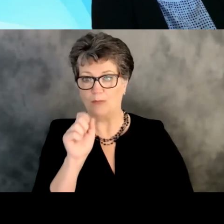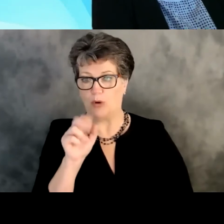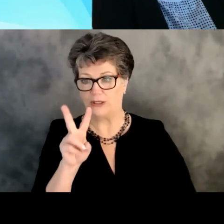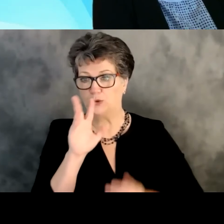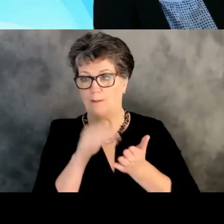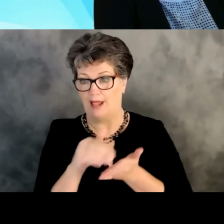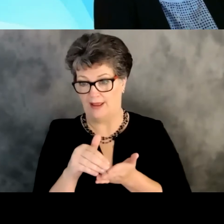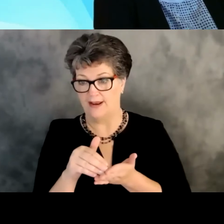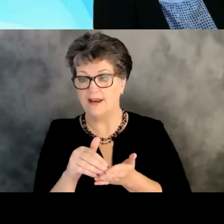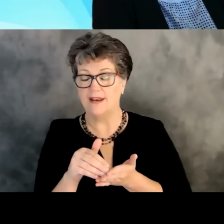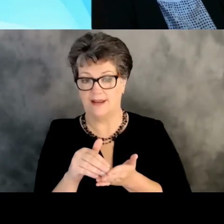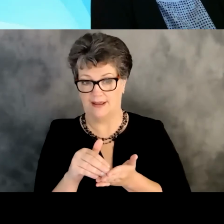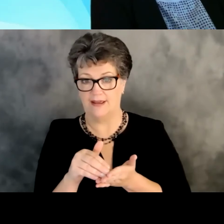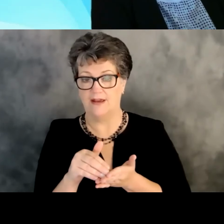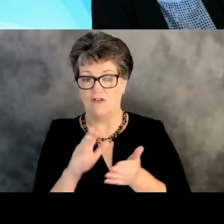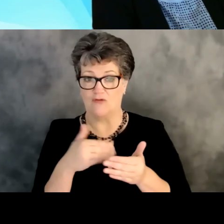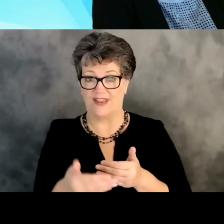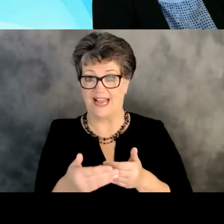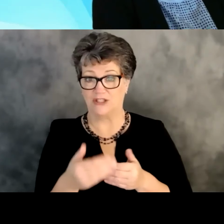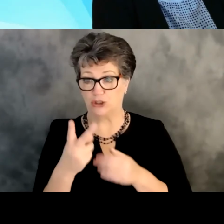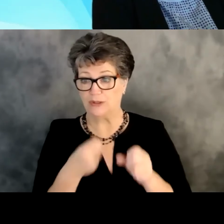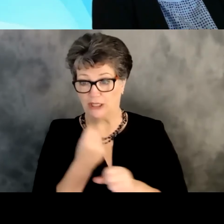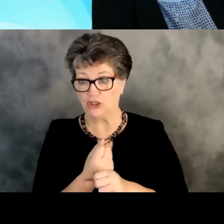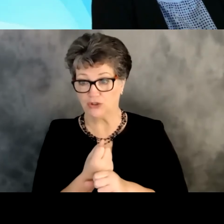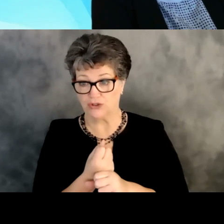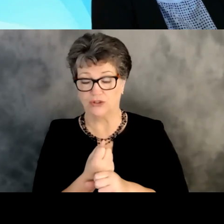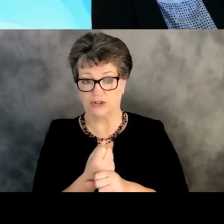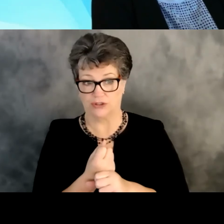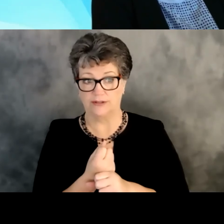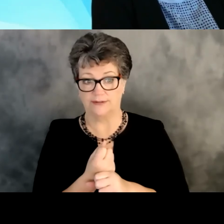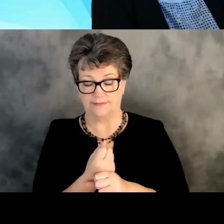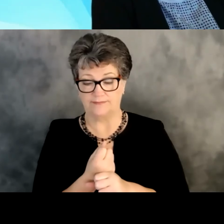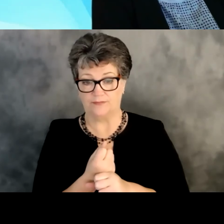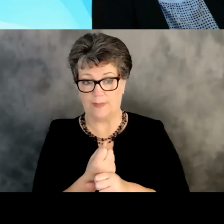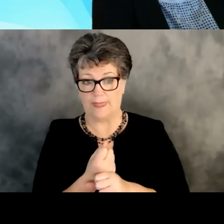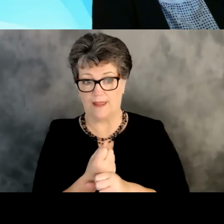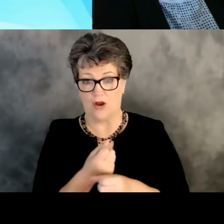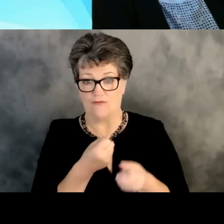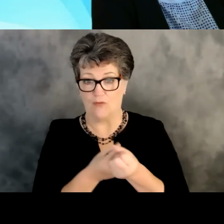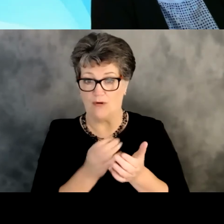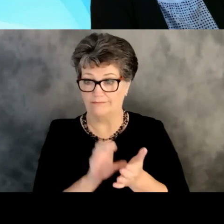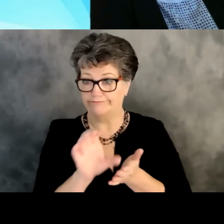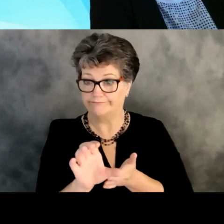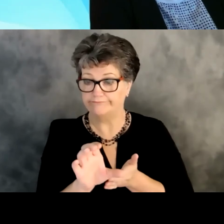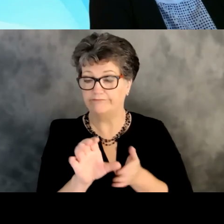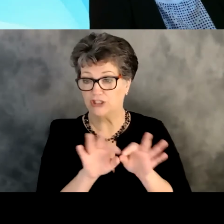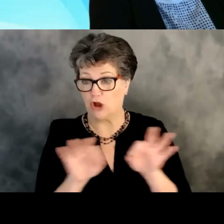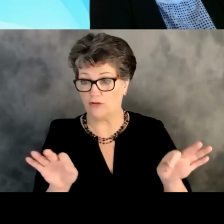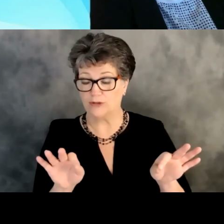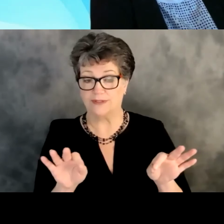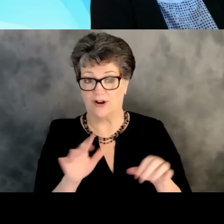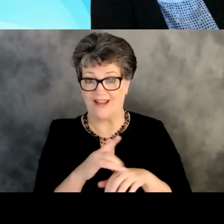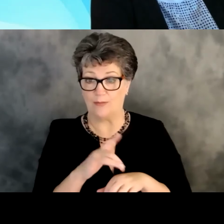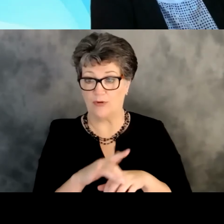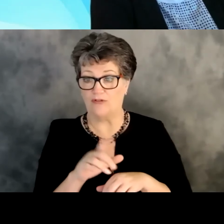million for the next two years for 75 scholarships that are available to